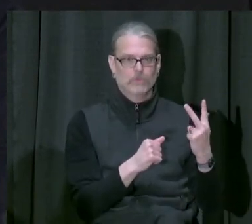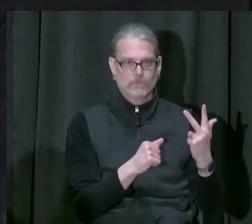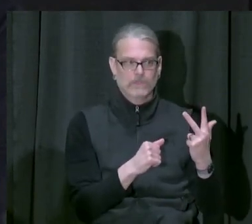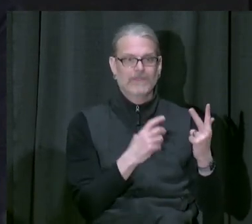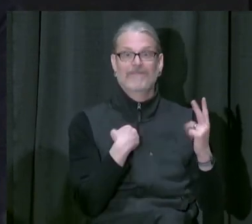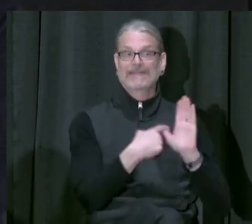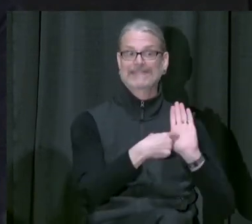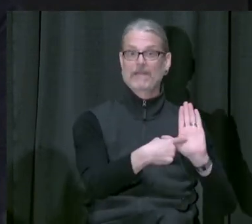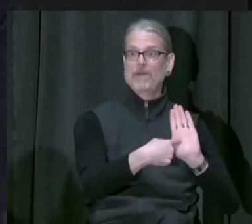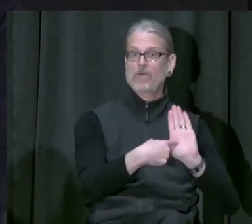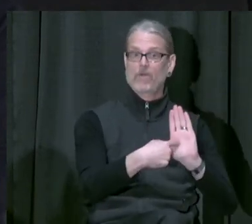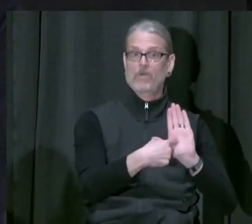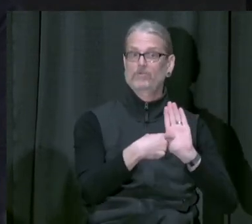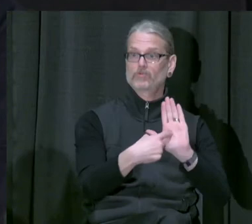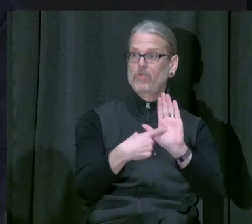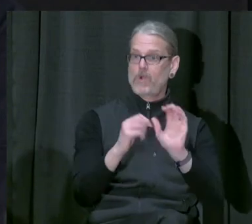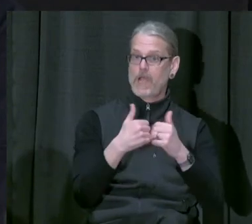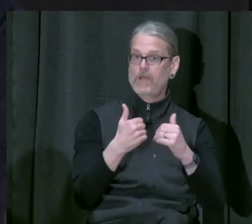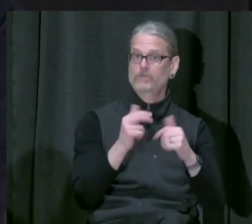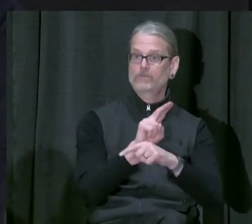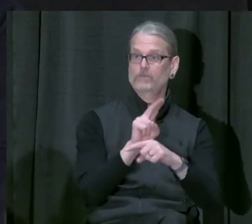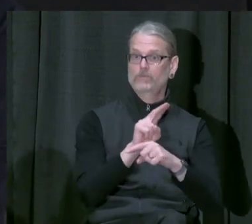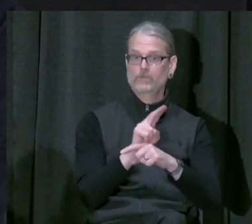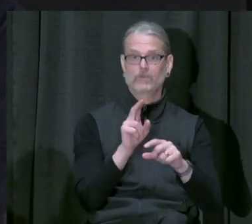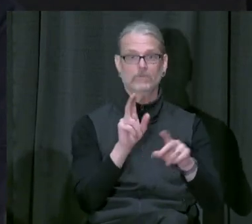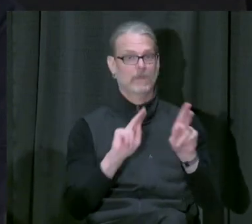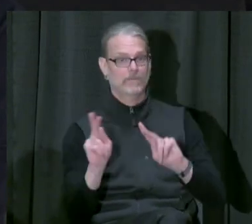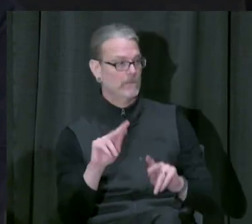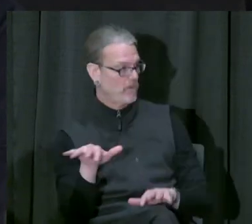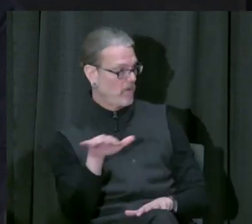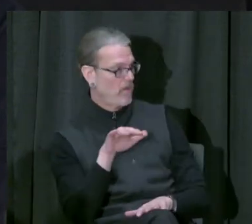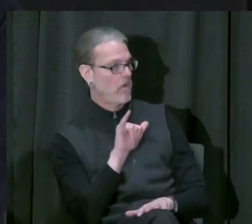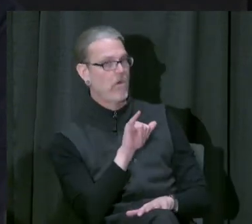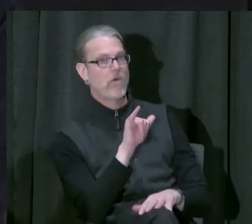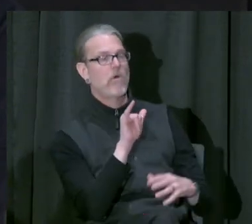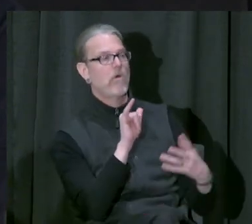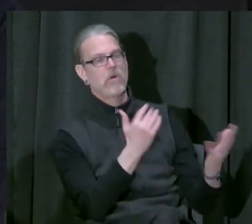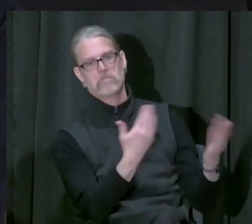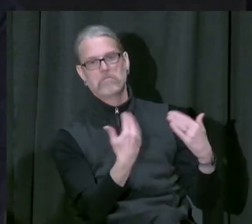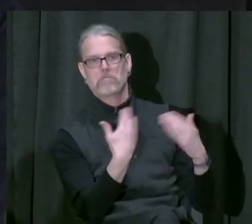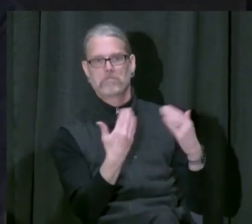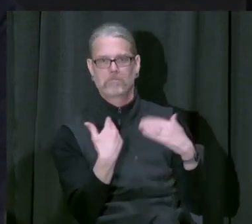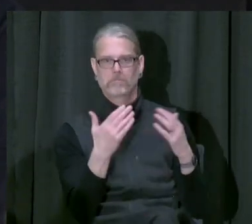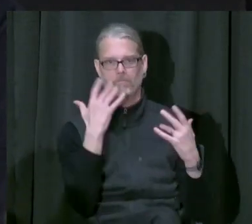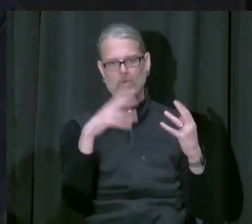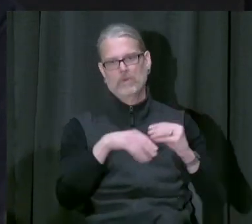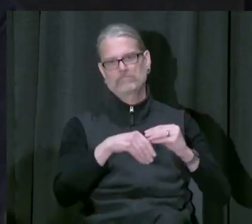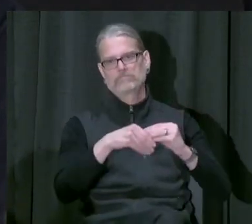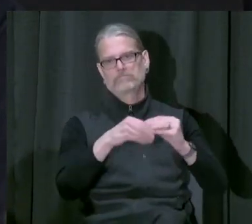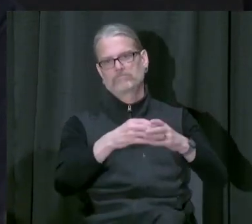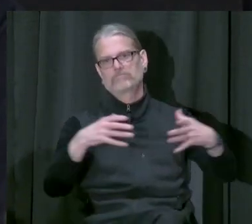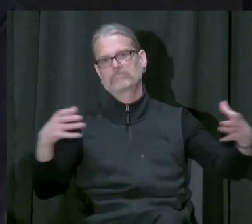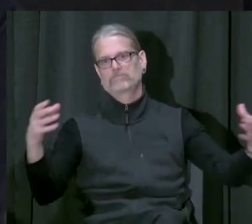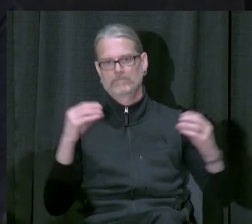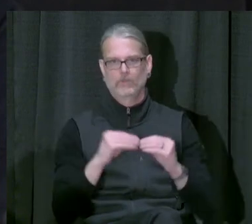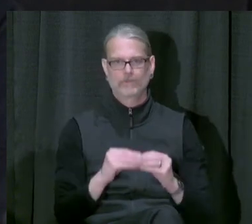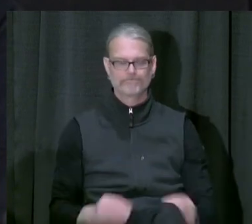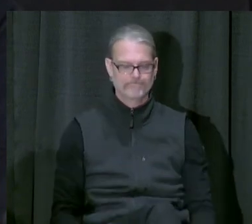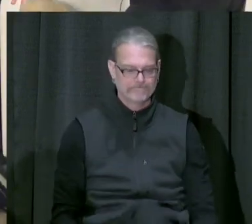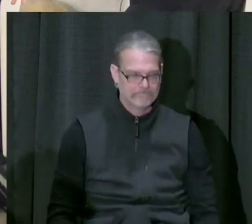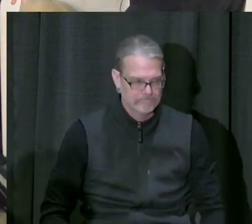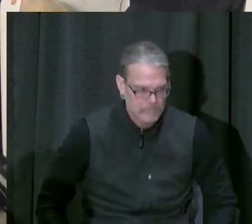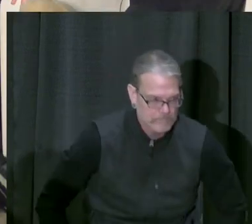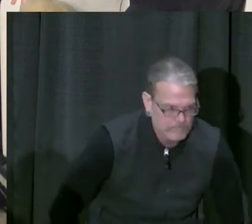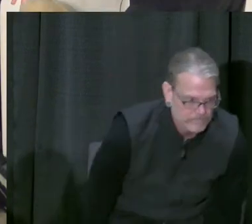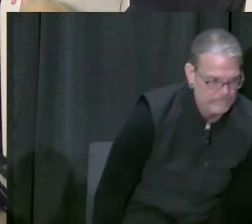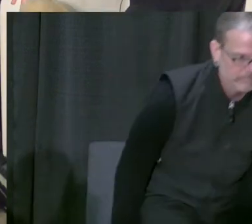to be implementing it more widely, just the way that GPS started back in the 2000s. So we'll